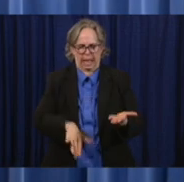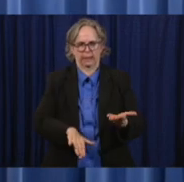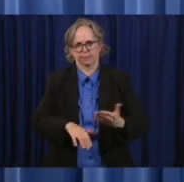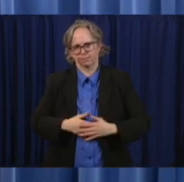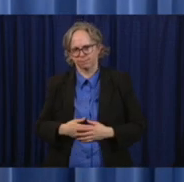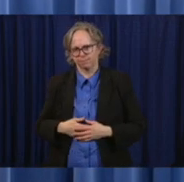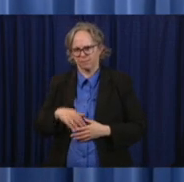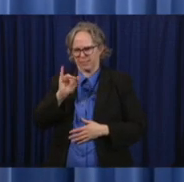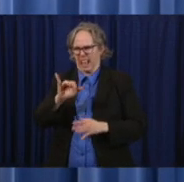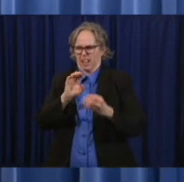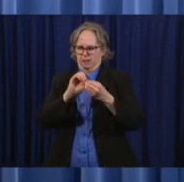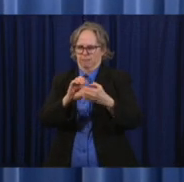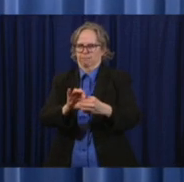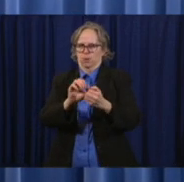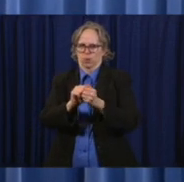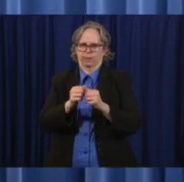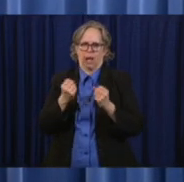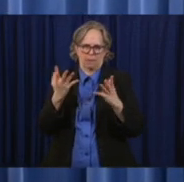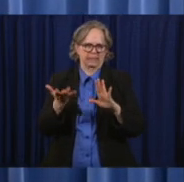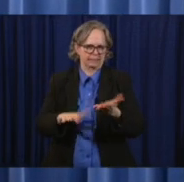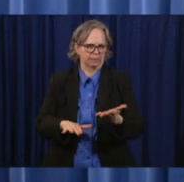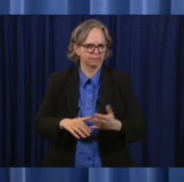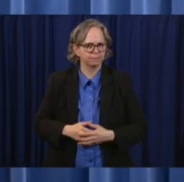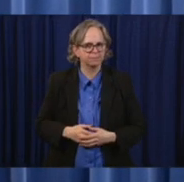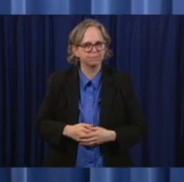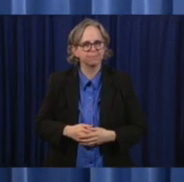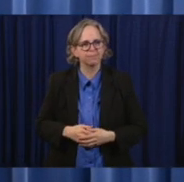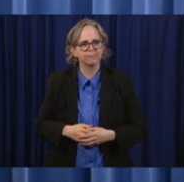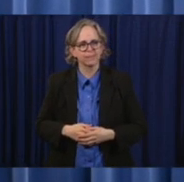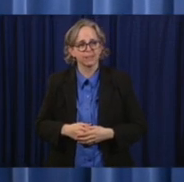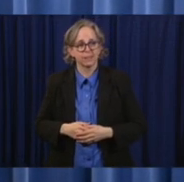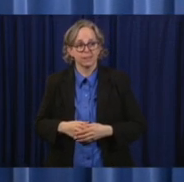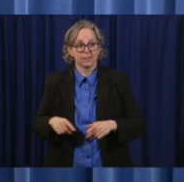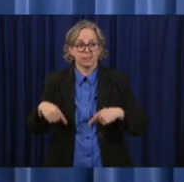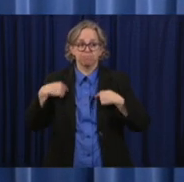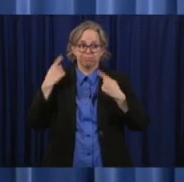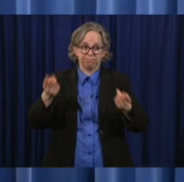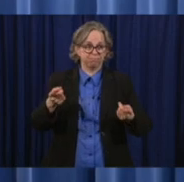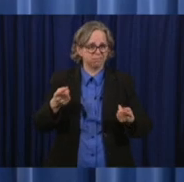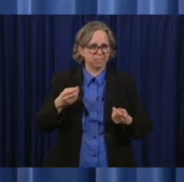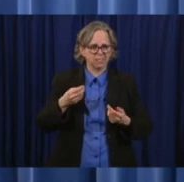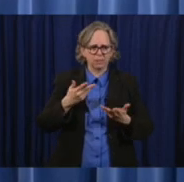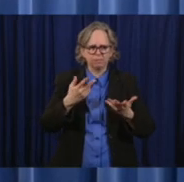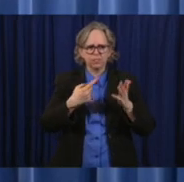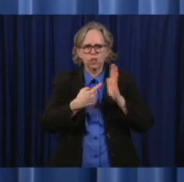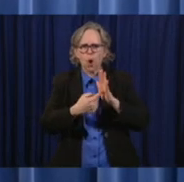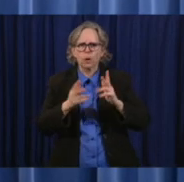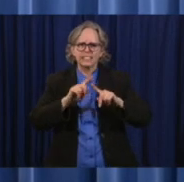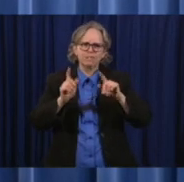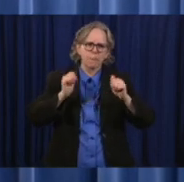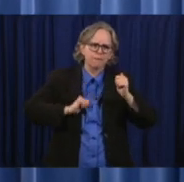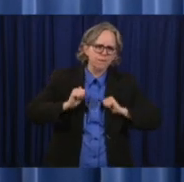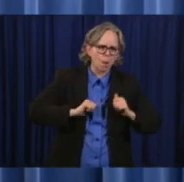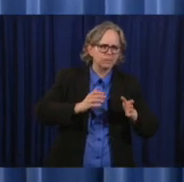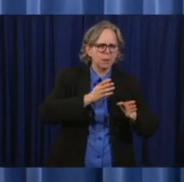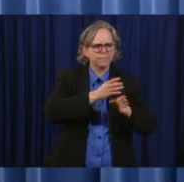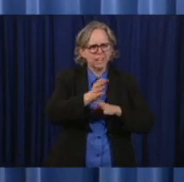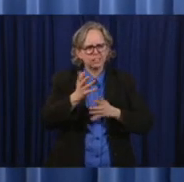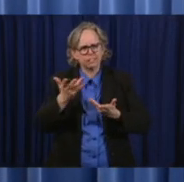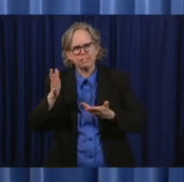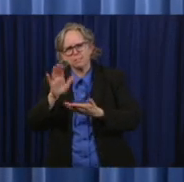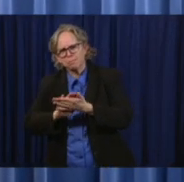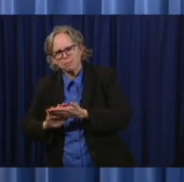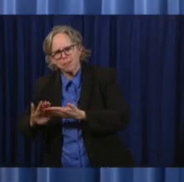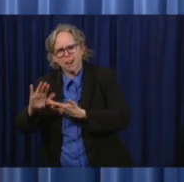right. Over the past several months, we've featured performances from professional collegiate choirs during